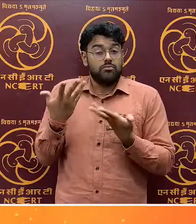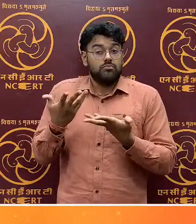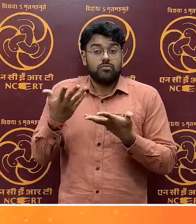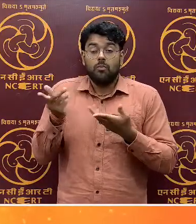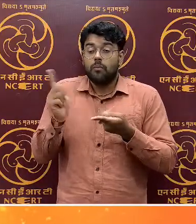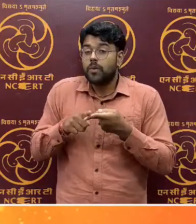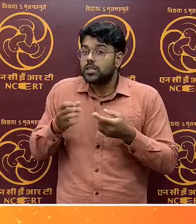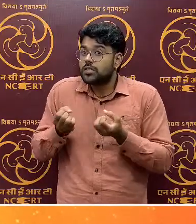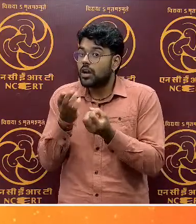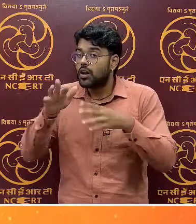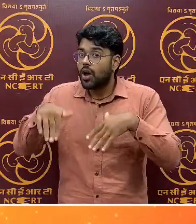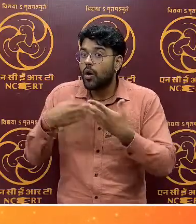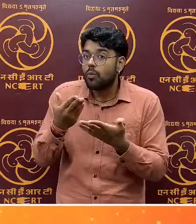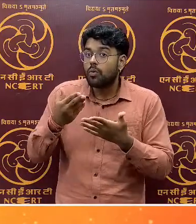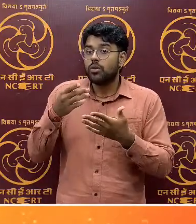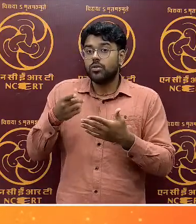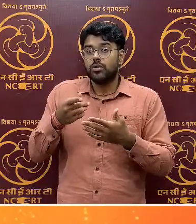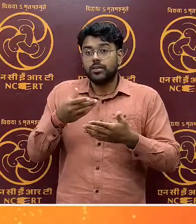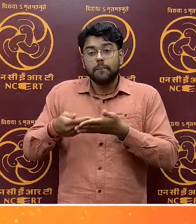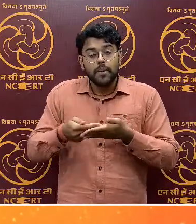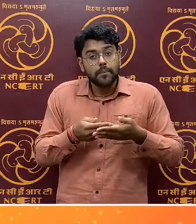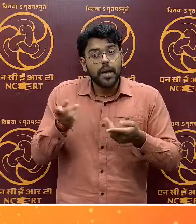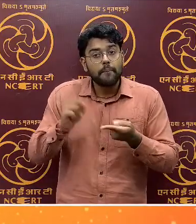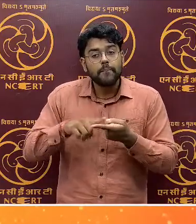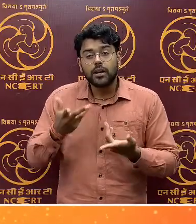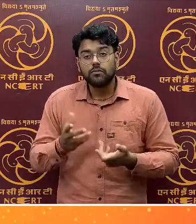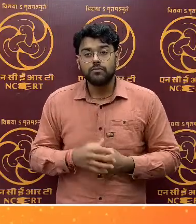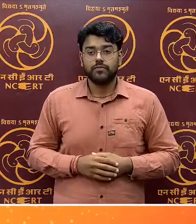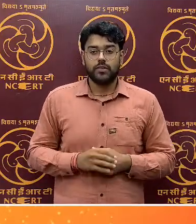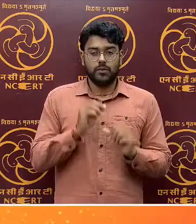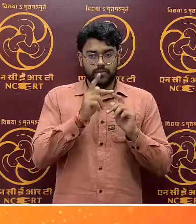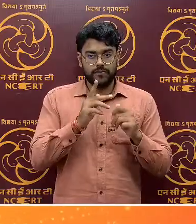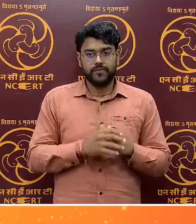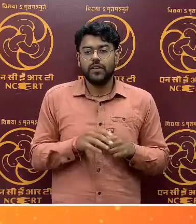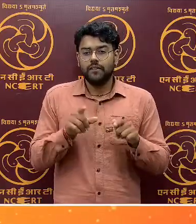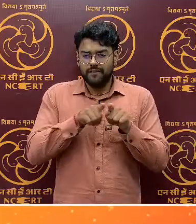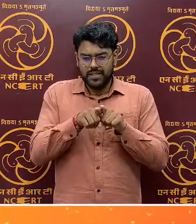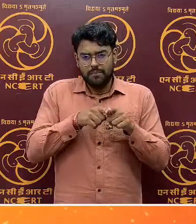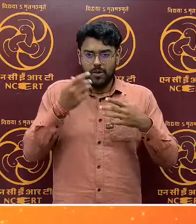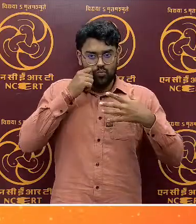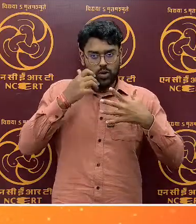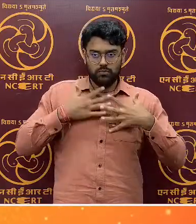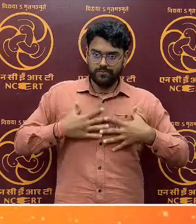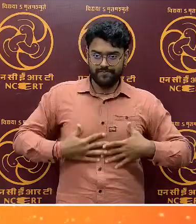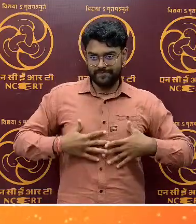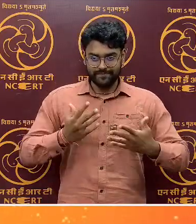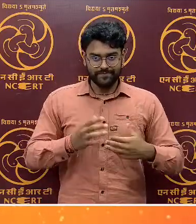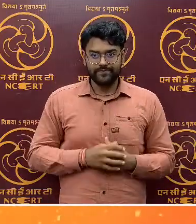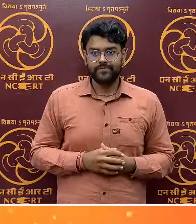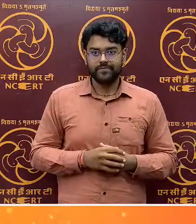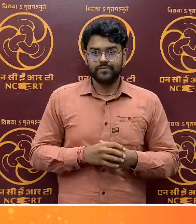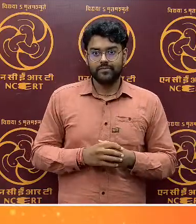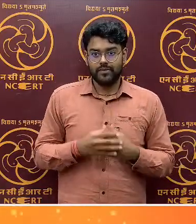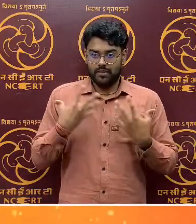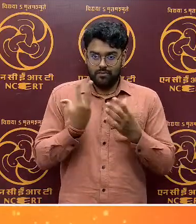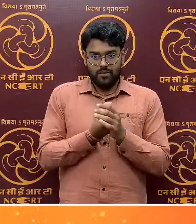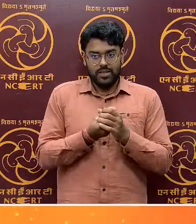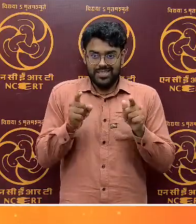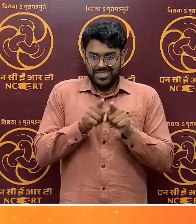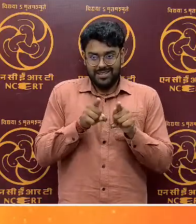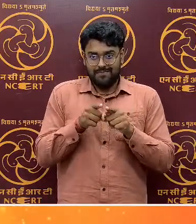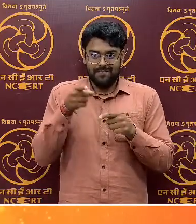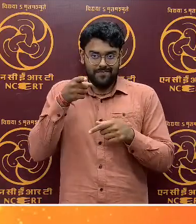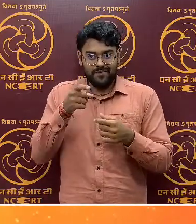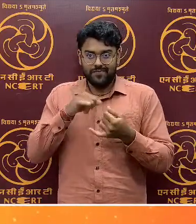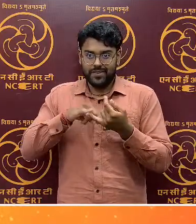and how it culminates into the offspring. Alright, so we'll take examples of human beings only. Okay. Yes, because we are also categorized